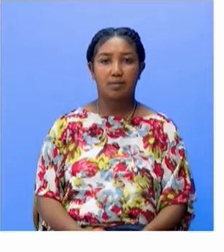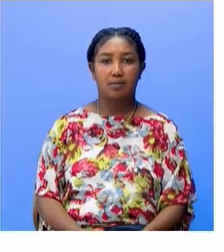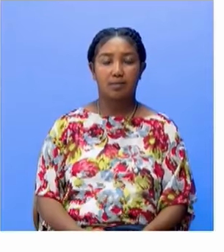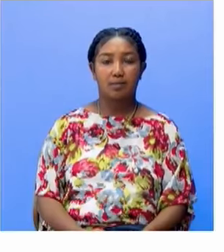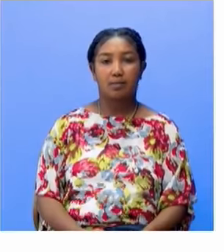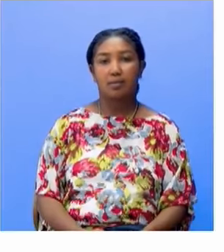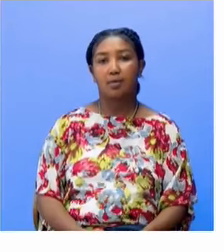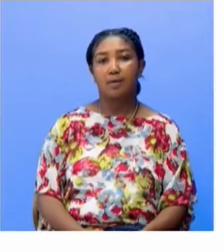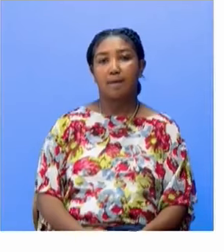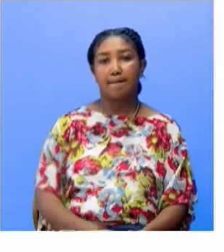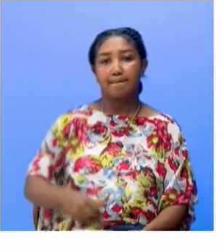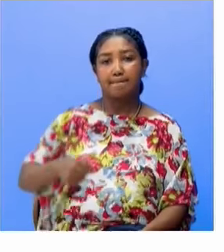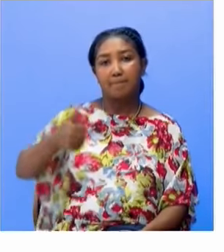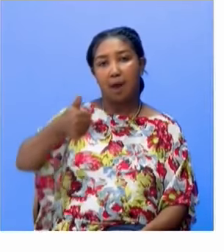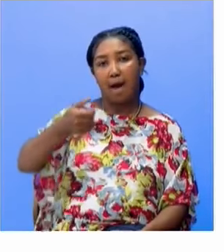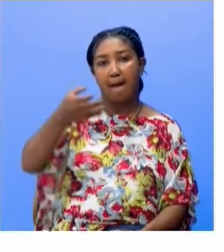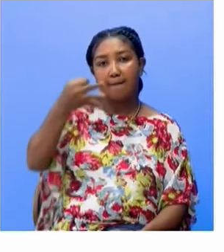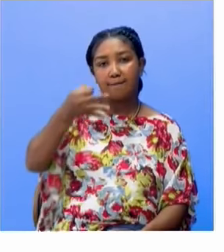Affirmative.